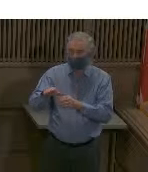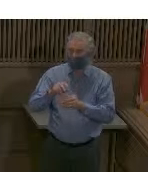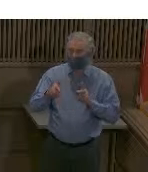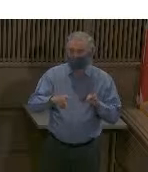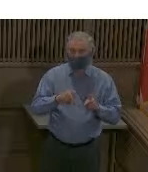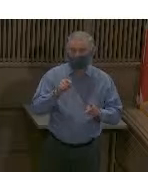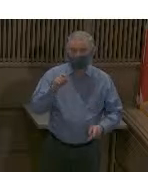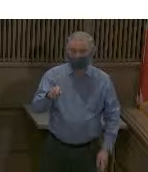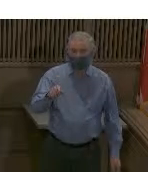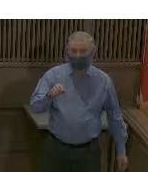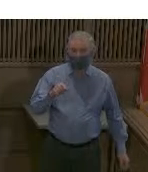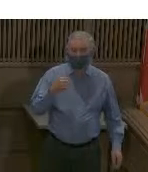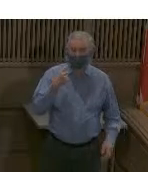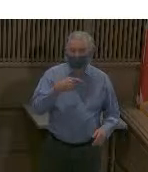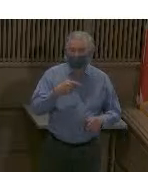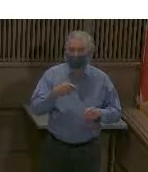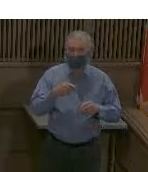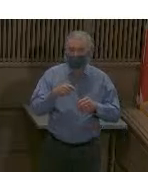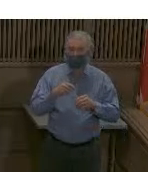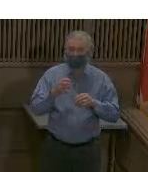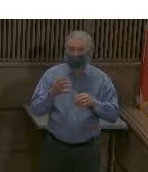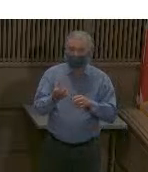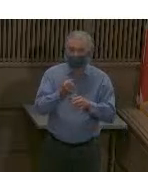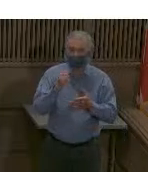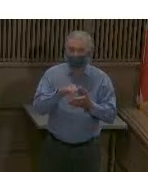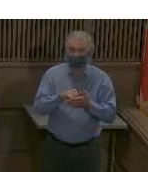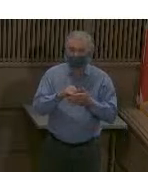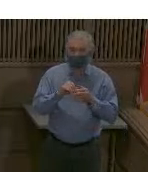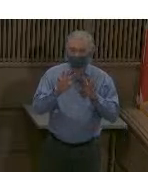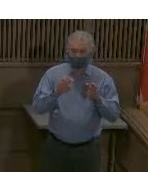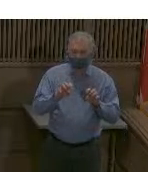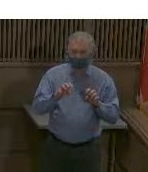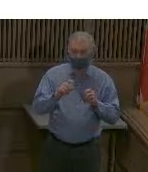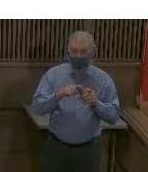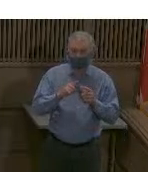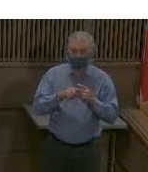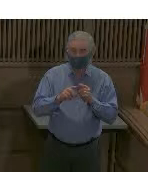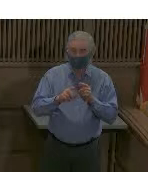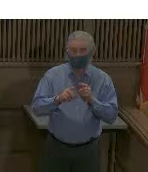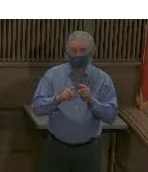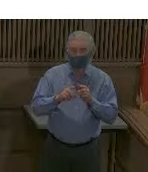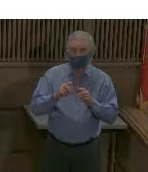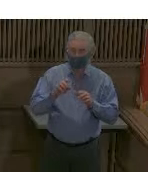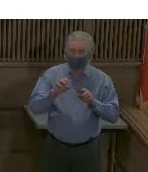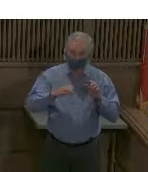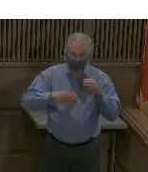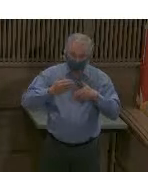then delivered to the lab where they are tested for COVID-19.